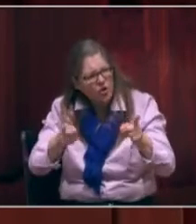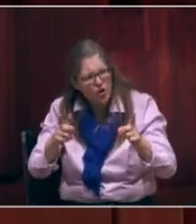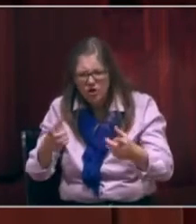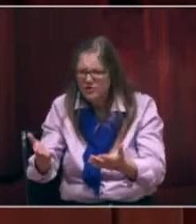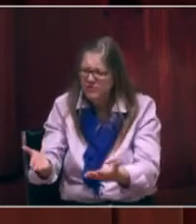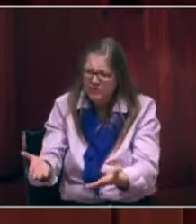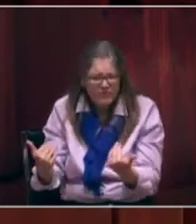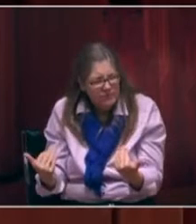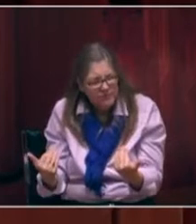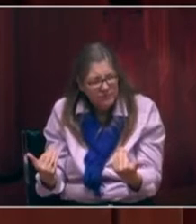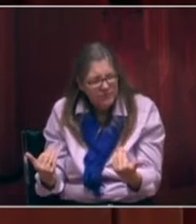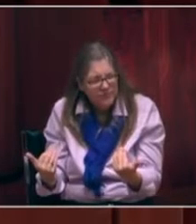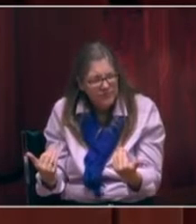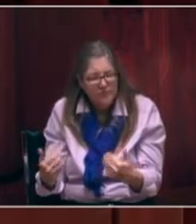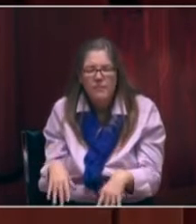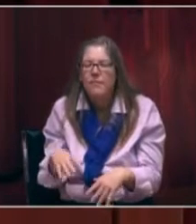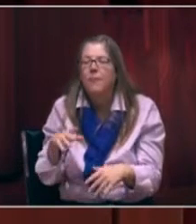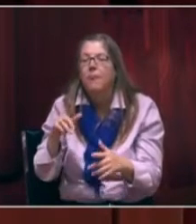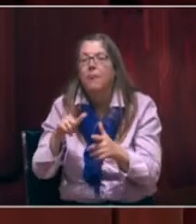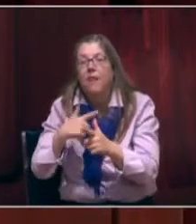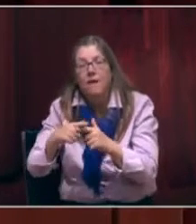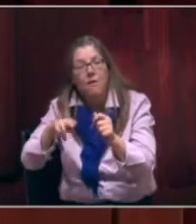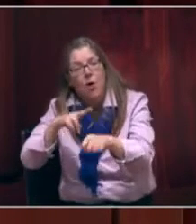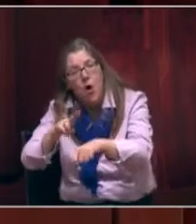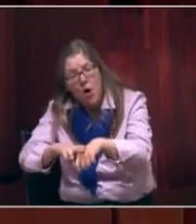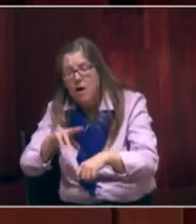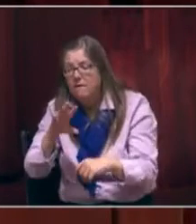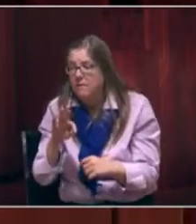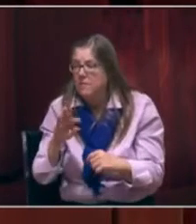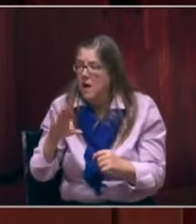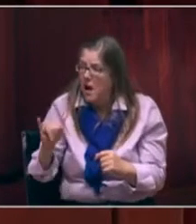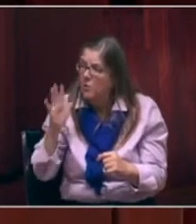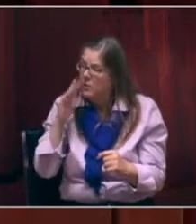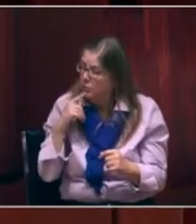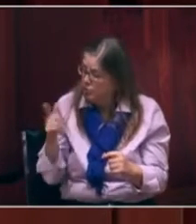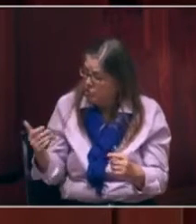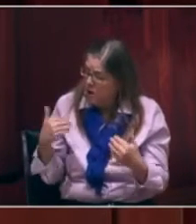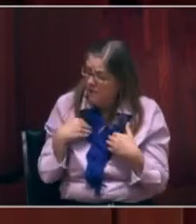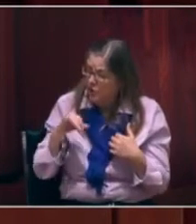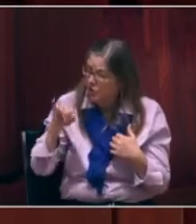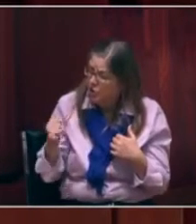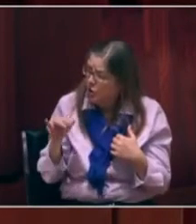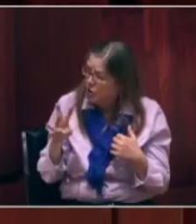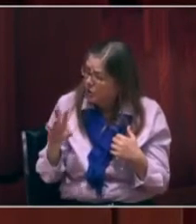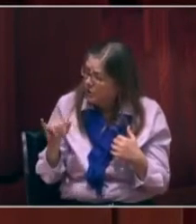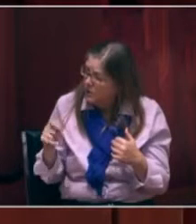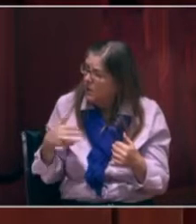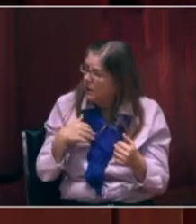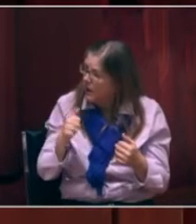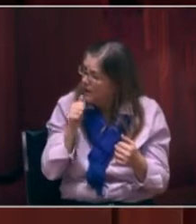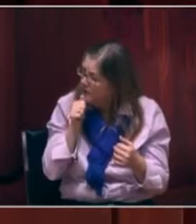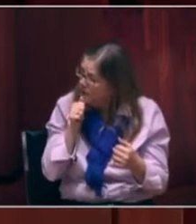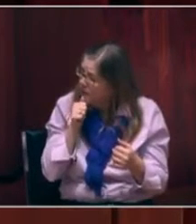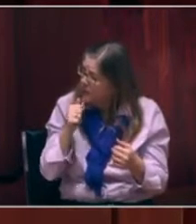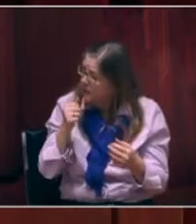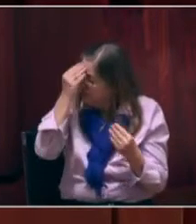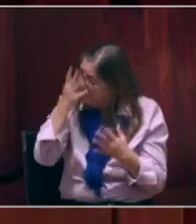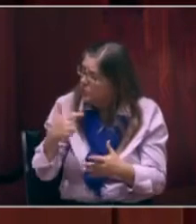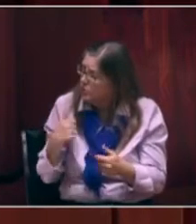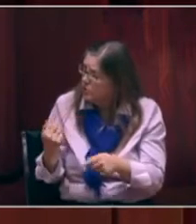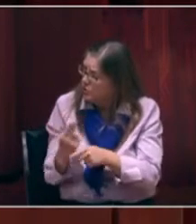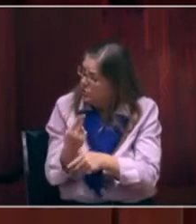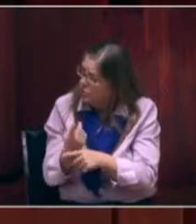Then, of course, the FBI would say, do you have a JWICS account, or do you have classified infrastructure that we can use to send it